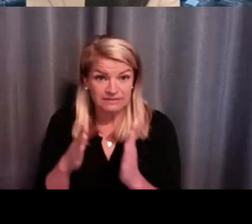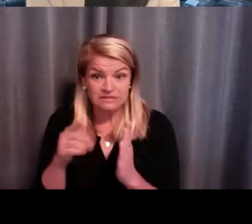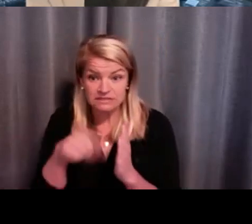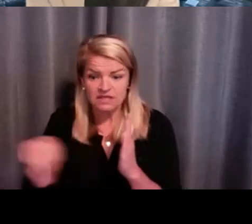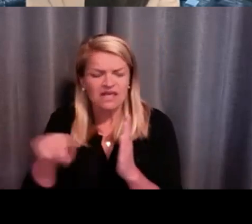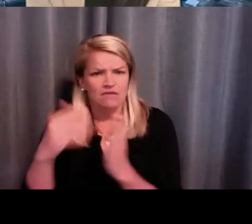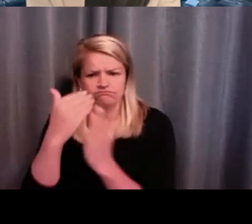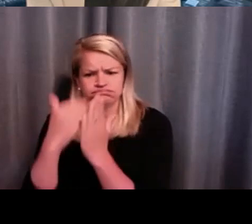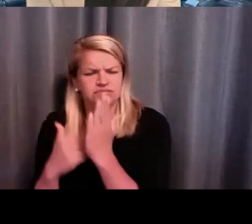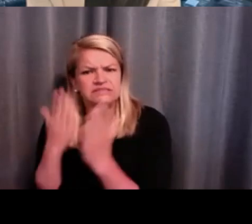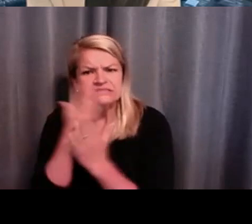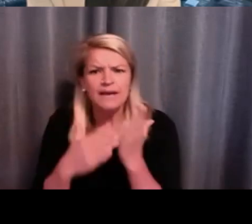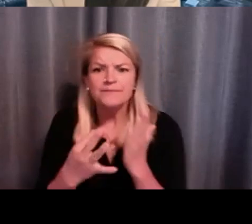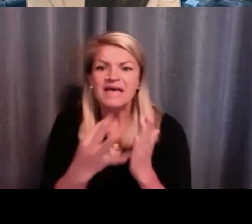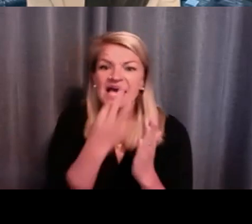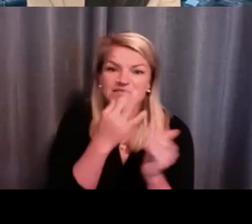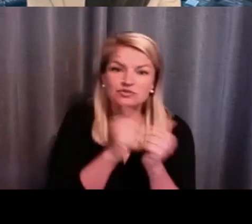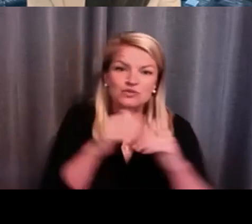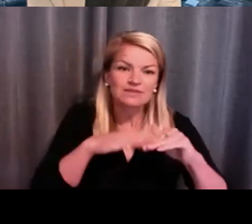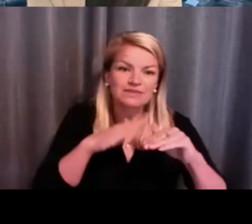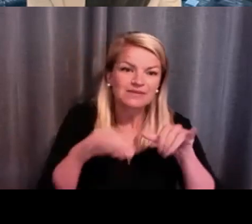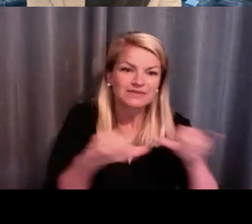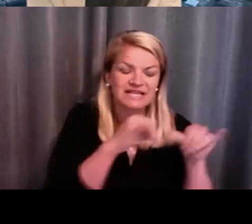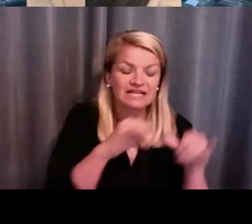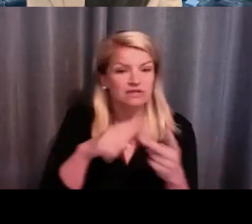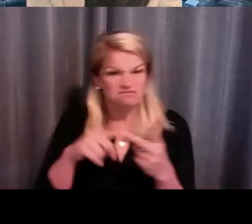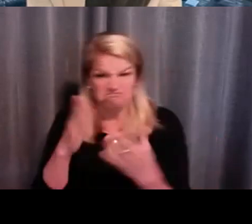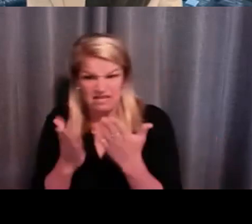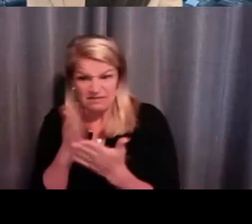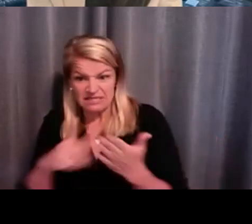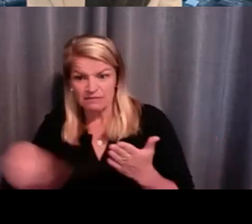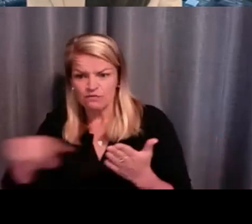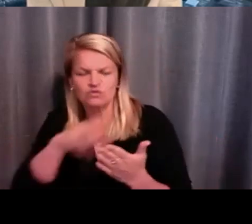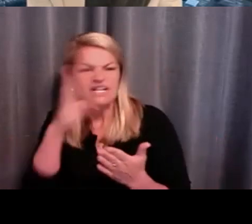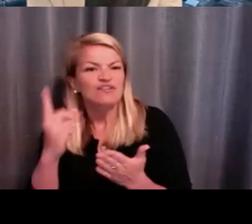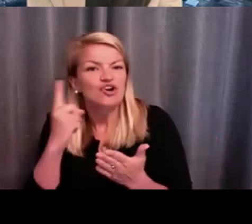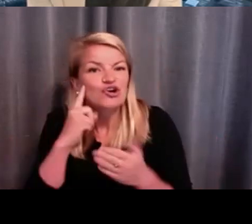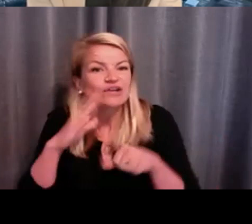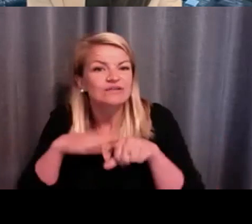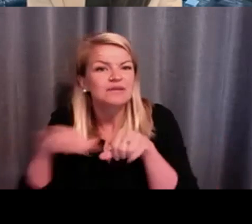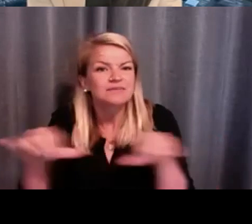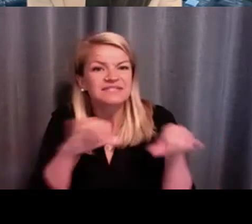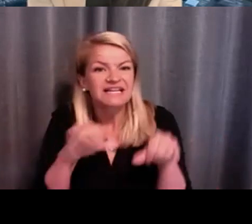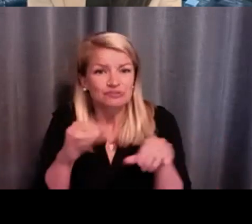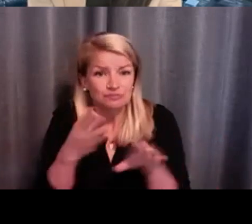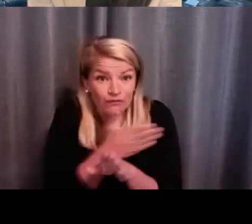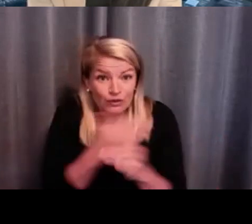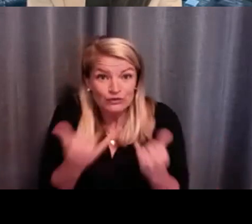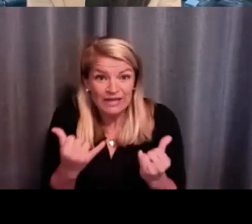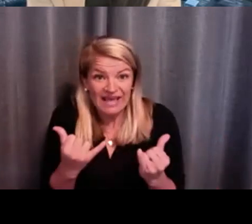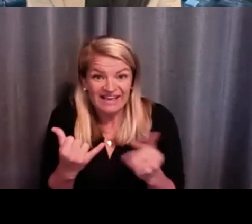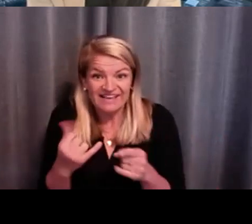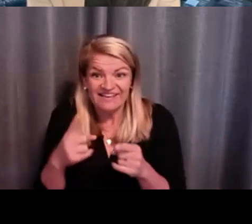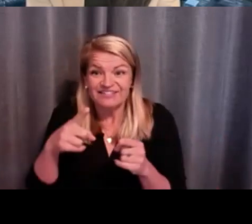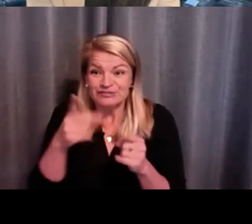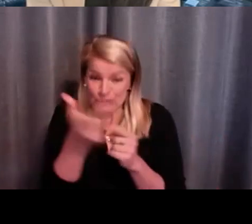from people who are experts in the minimum standards to people who may or may not have ever heard of the minimum standards before today. As three people who